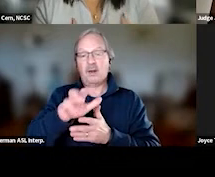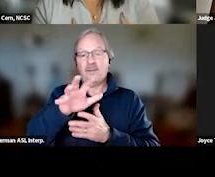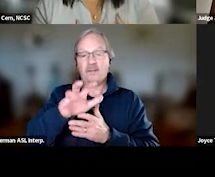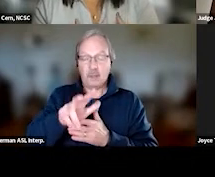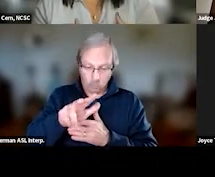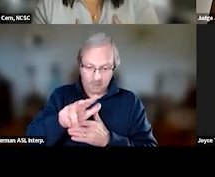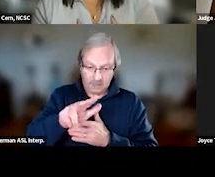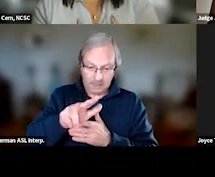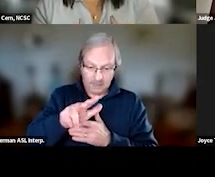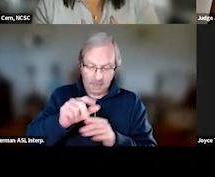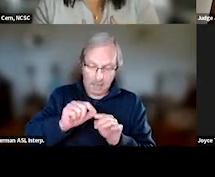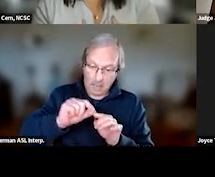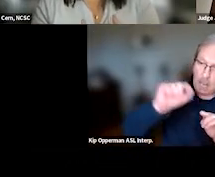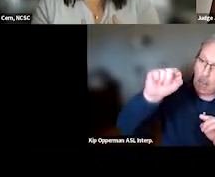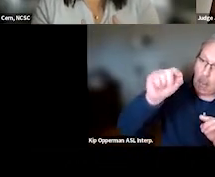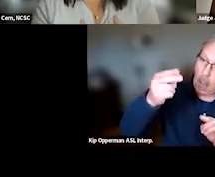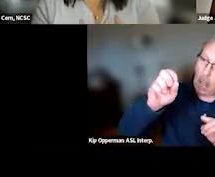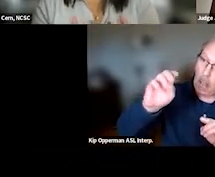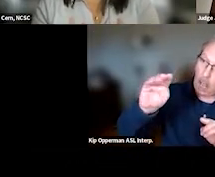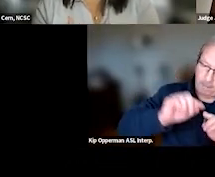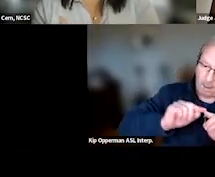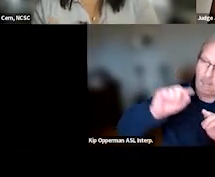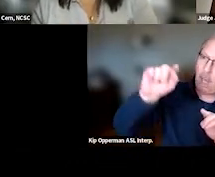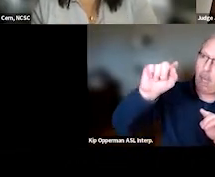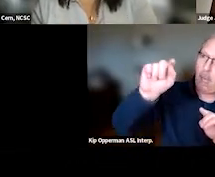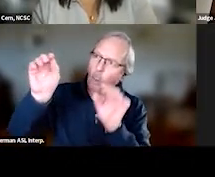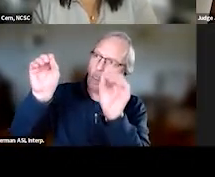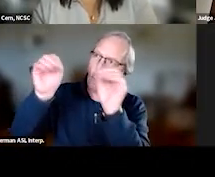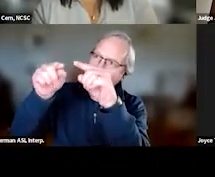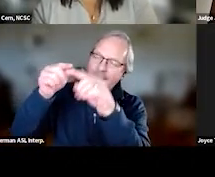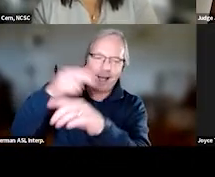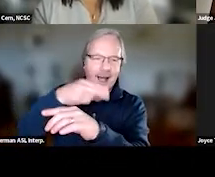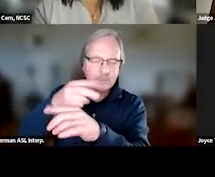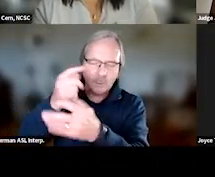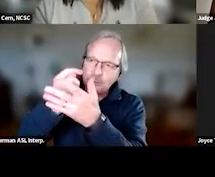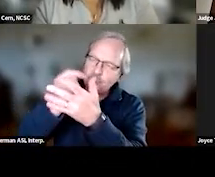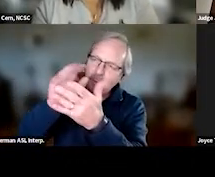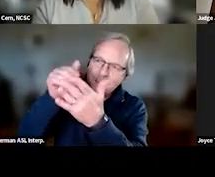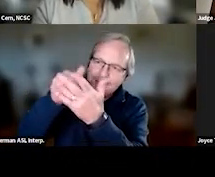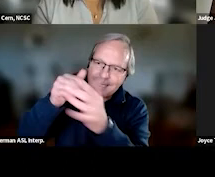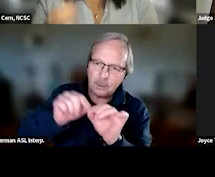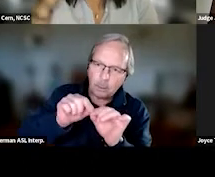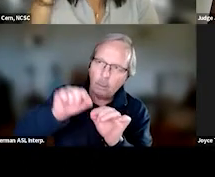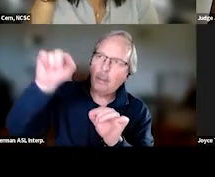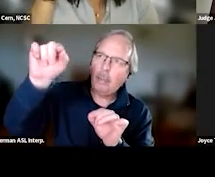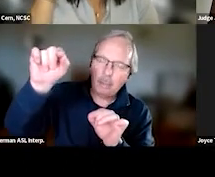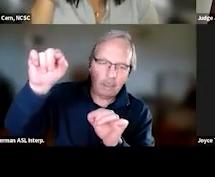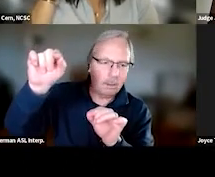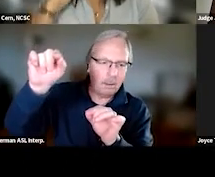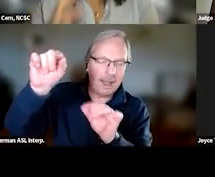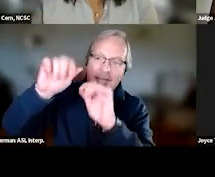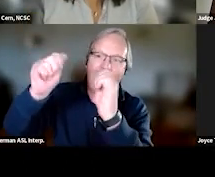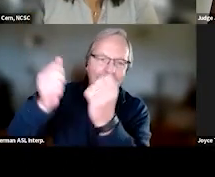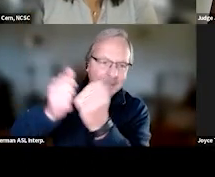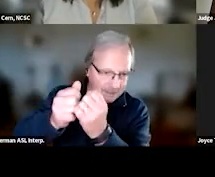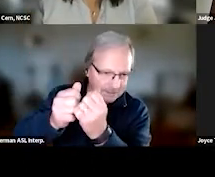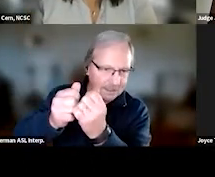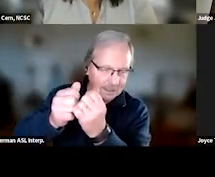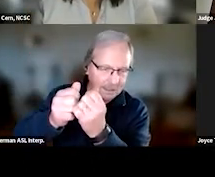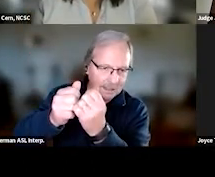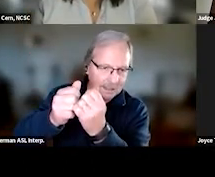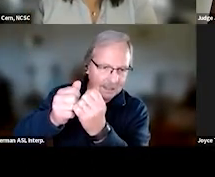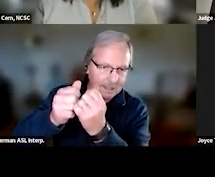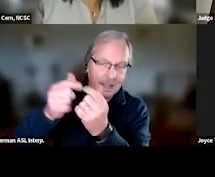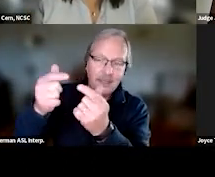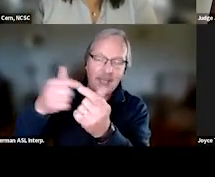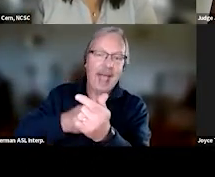a hub is an organization, a hospital, a treatment center, a treatment agency that hosts